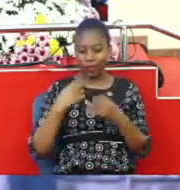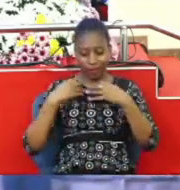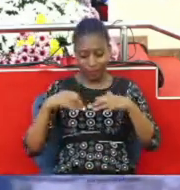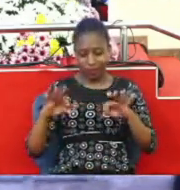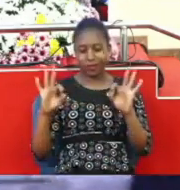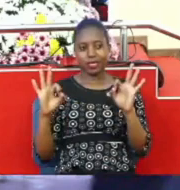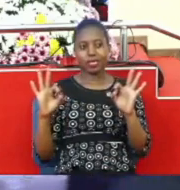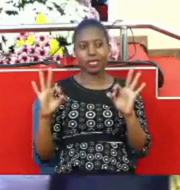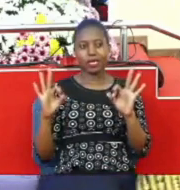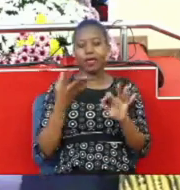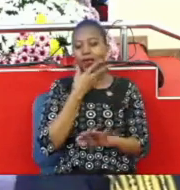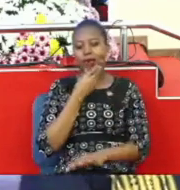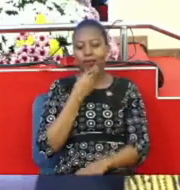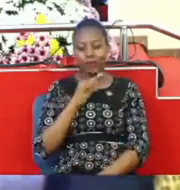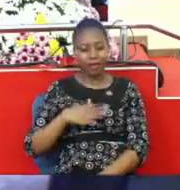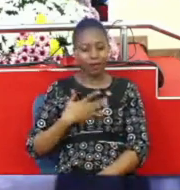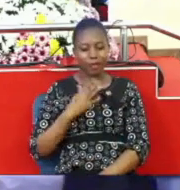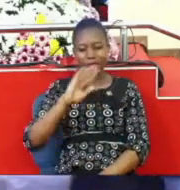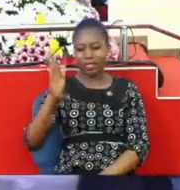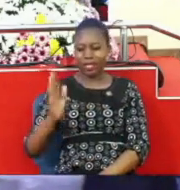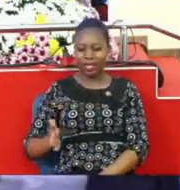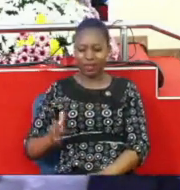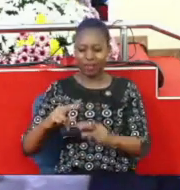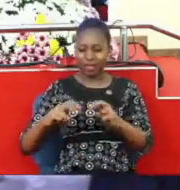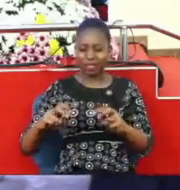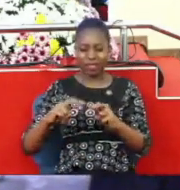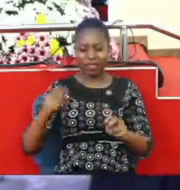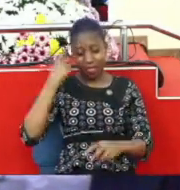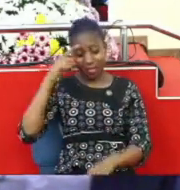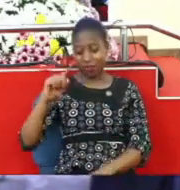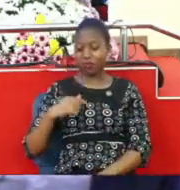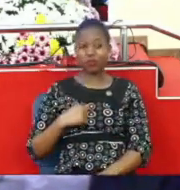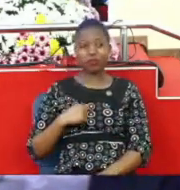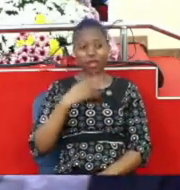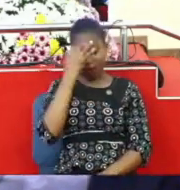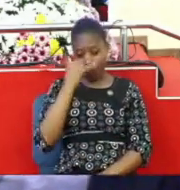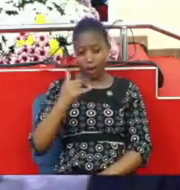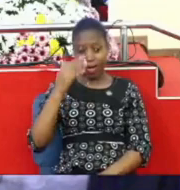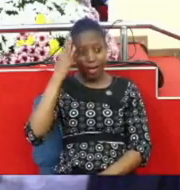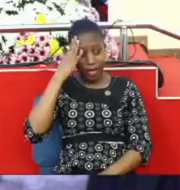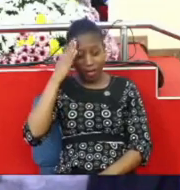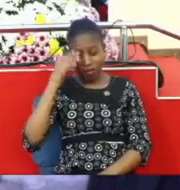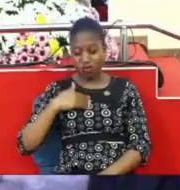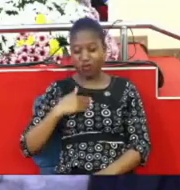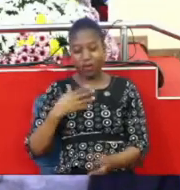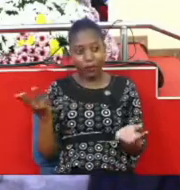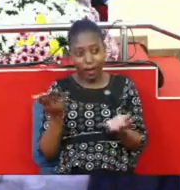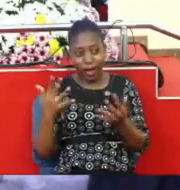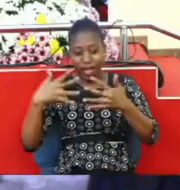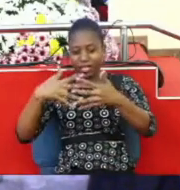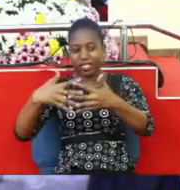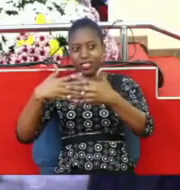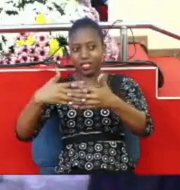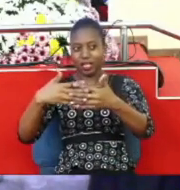father never looked for me. He knew I was in jail, but he never looked for me. Baba, my mother did. Happy Mother's Day. Baba nitafuta lakini mamangu. Happy